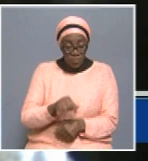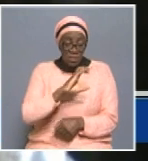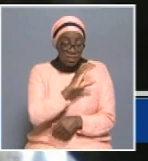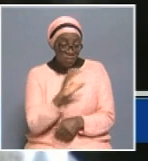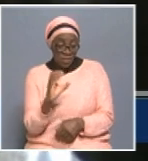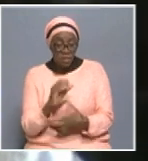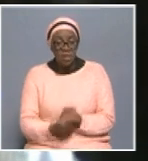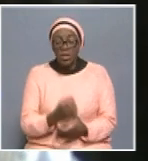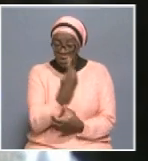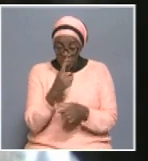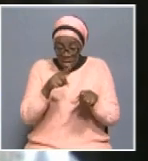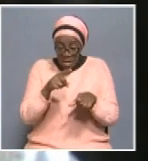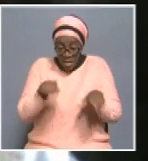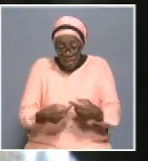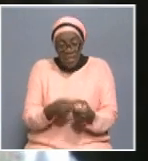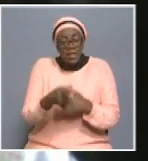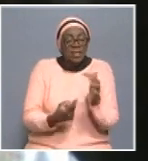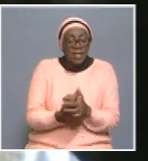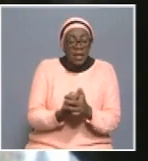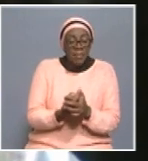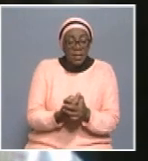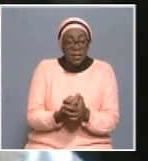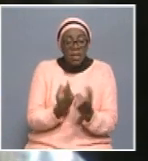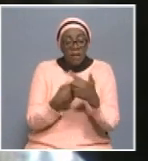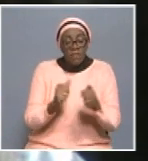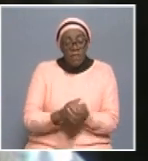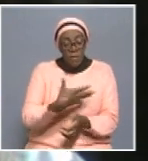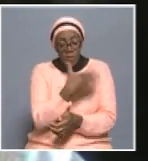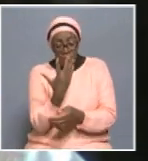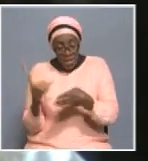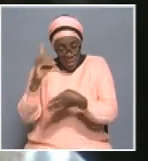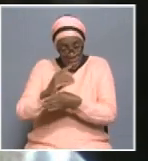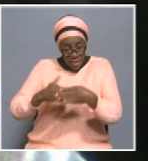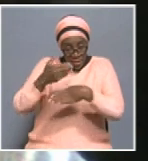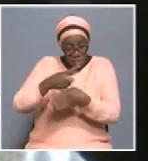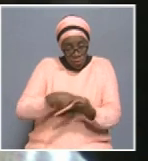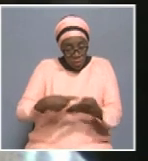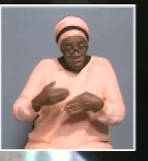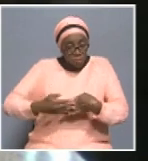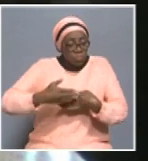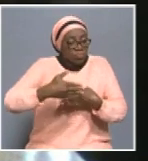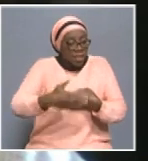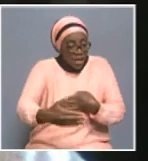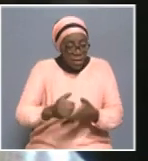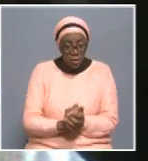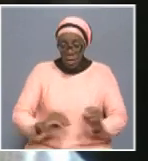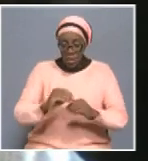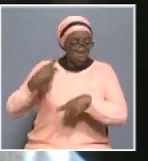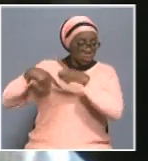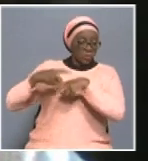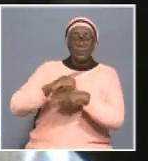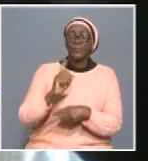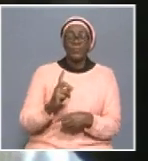that happens from the 11th of September going forward. Now, as it relates to what the process would be, I think the SWAPO